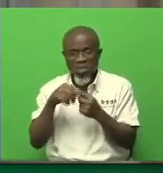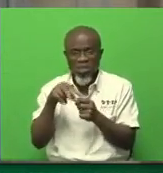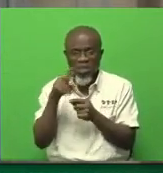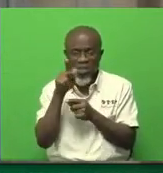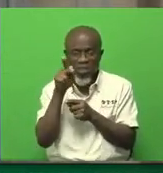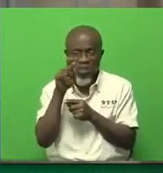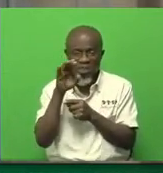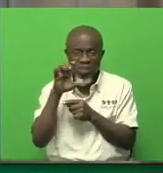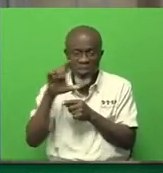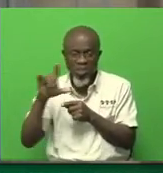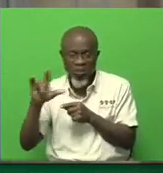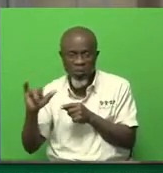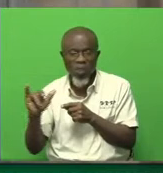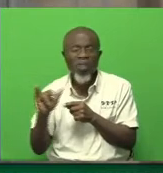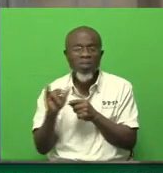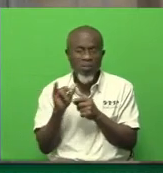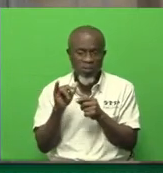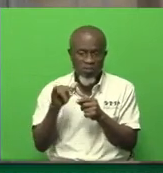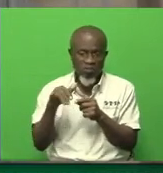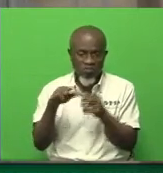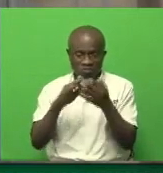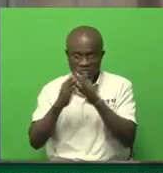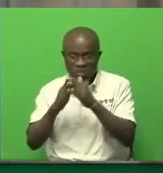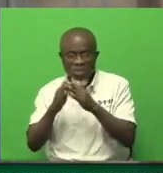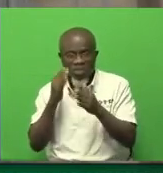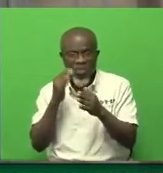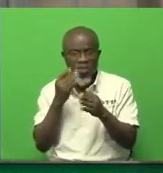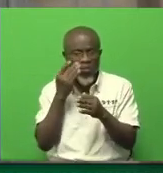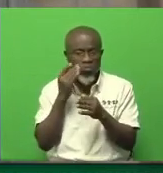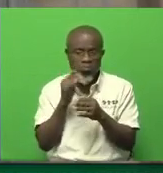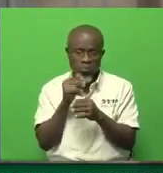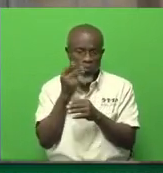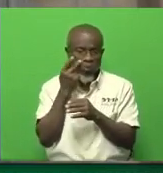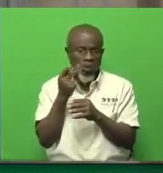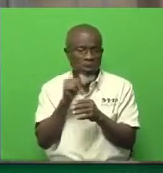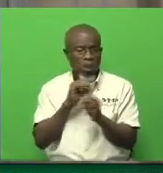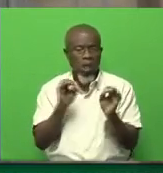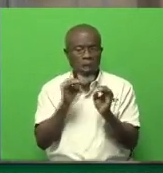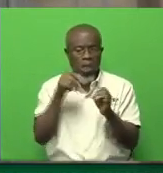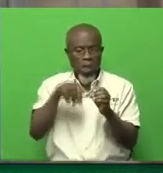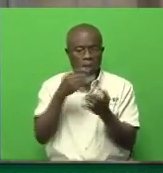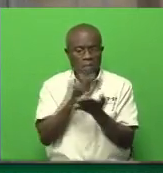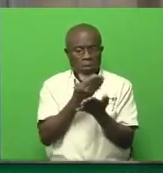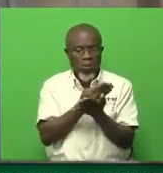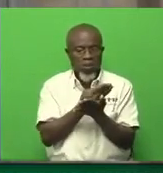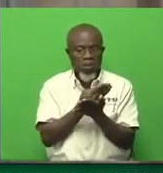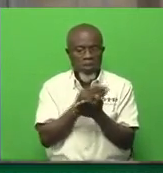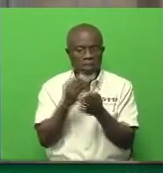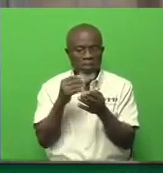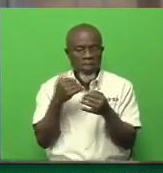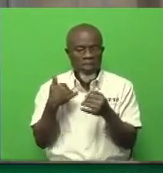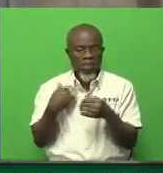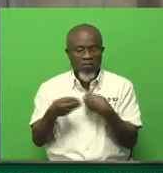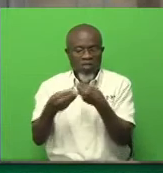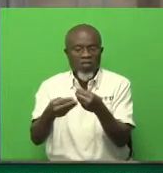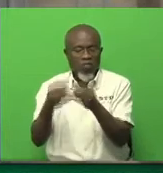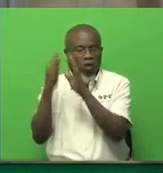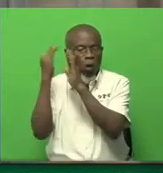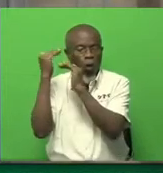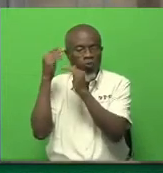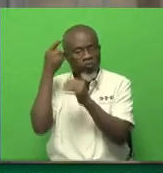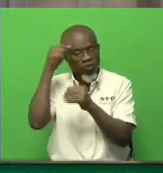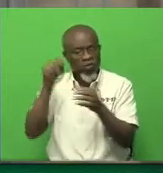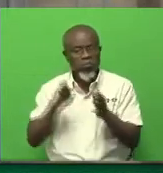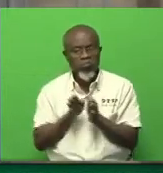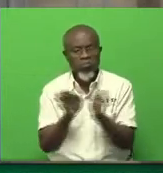horrible crime Scourge there's nothing in this budget that offers hope for Kelly Village another crime-affected communities in this country